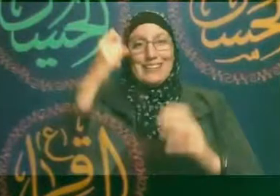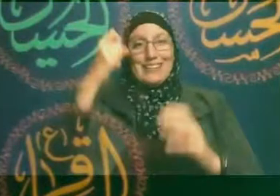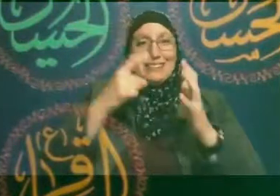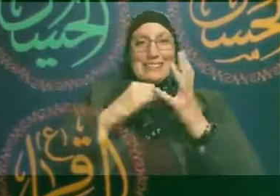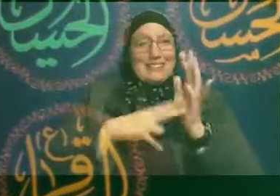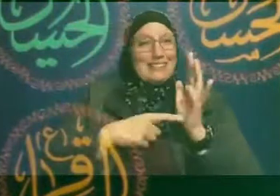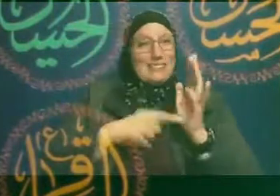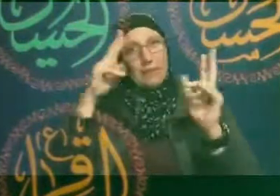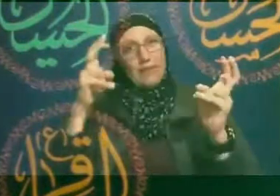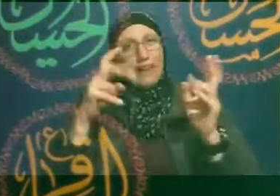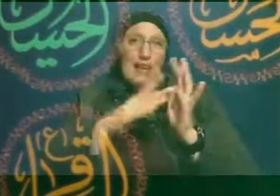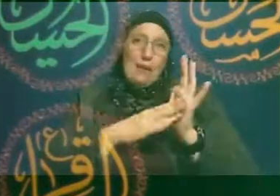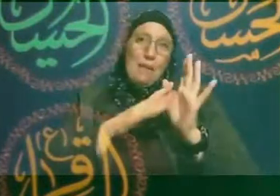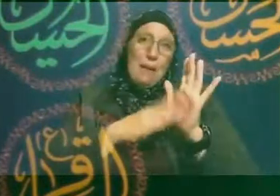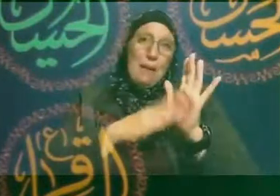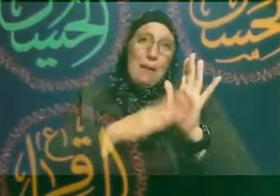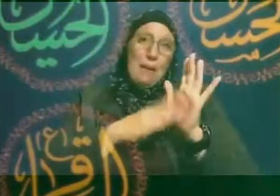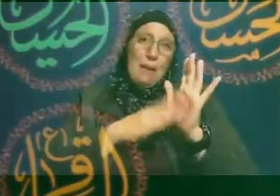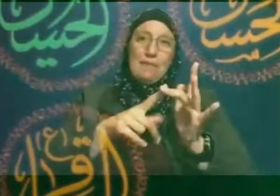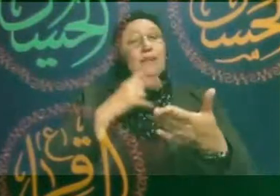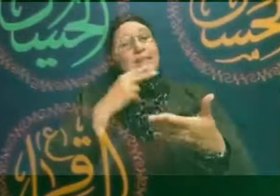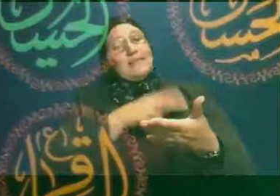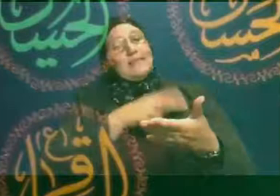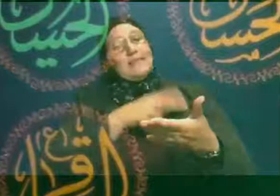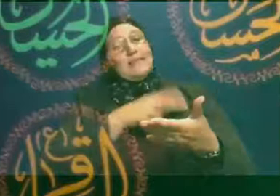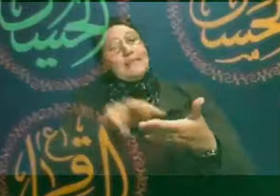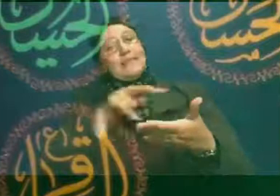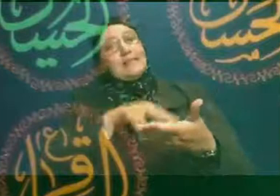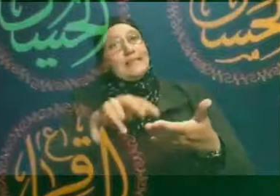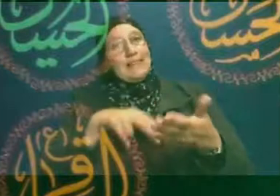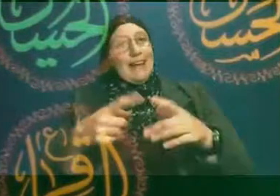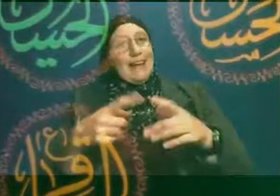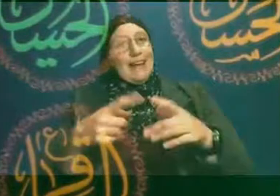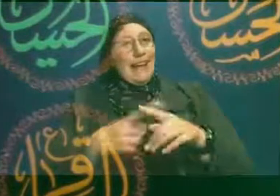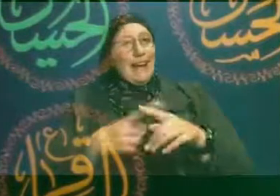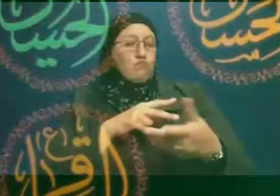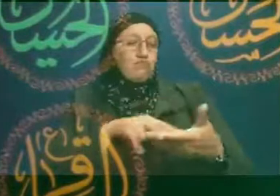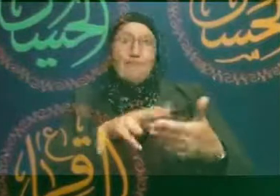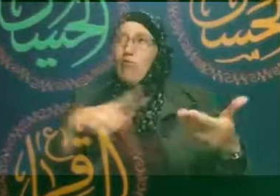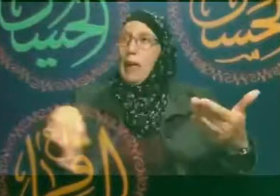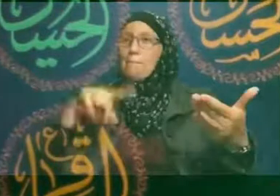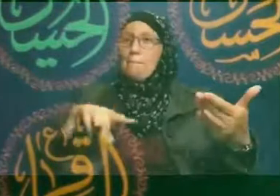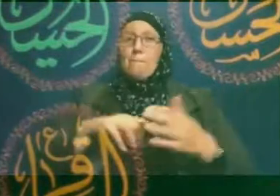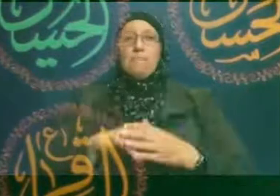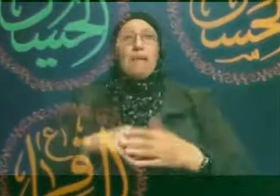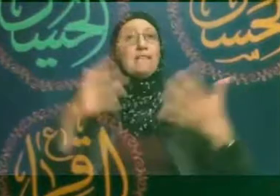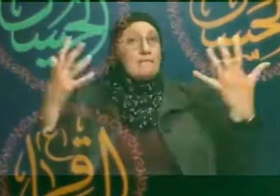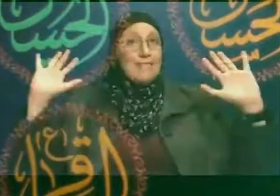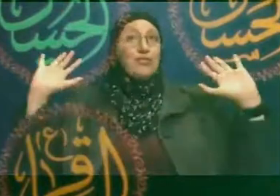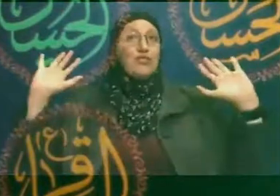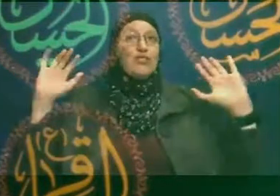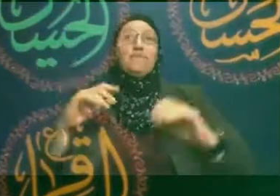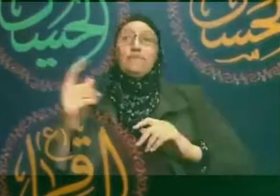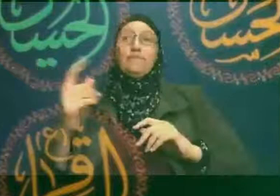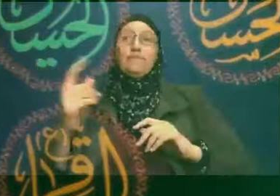reading, going through some paragraphs of the dua in the session, after the program finished, they came to me, many of